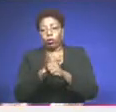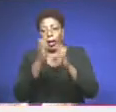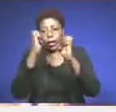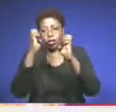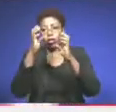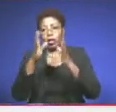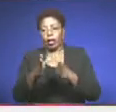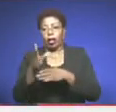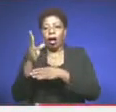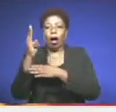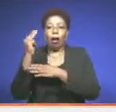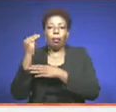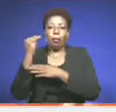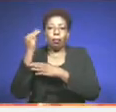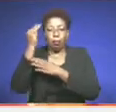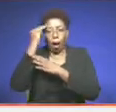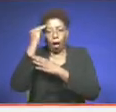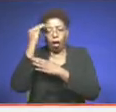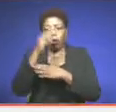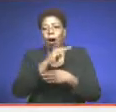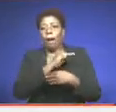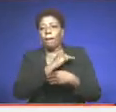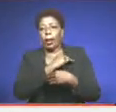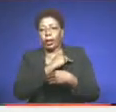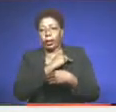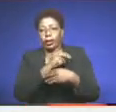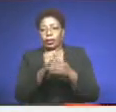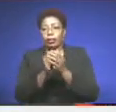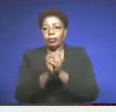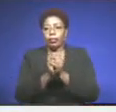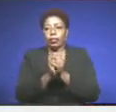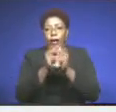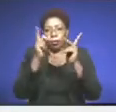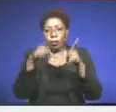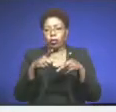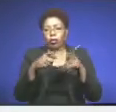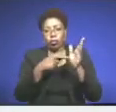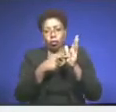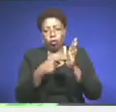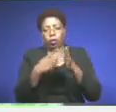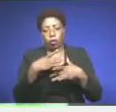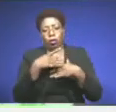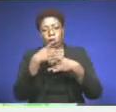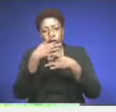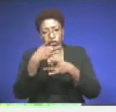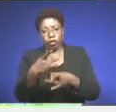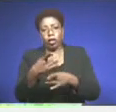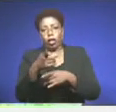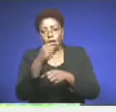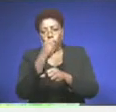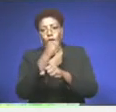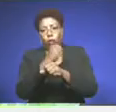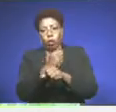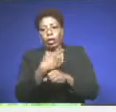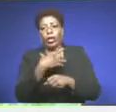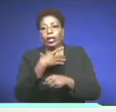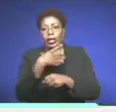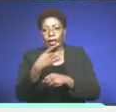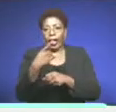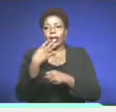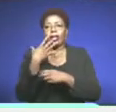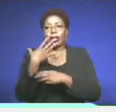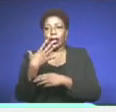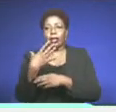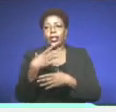educator Marco Mullings. A lot of persons have been coming up, expressing their interest in the work, basically saying that they like the work, they like the colors, they